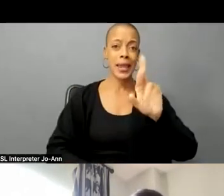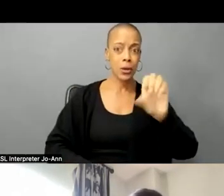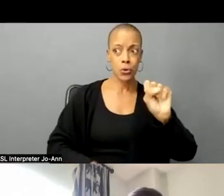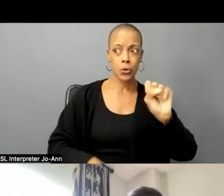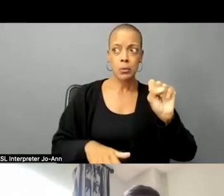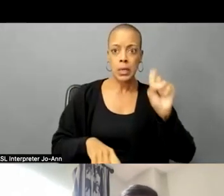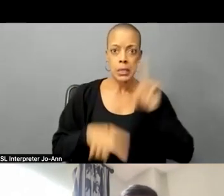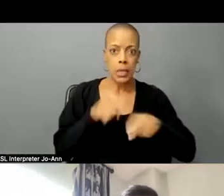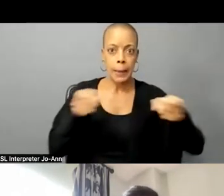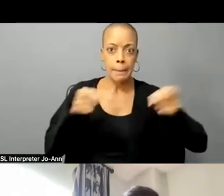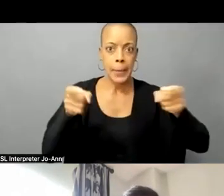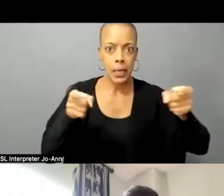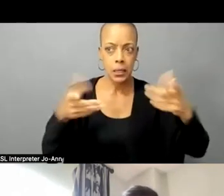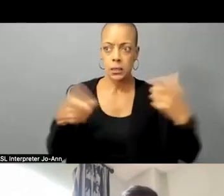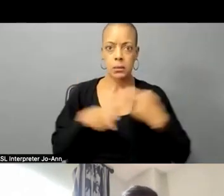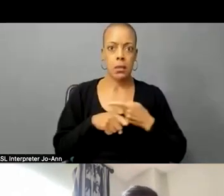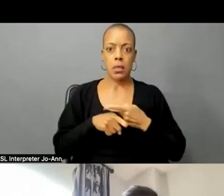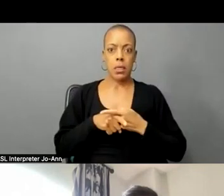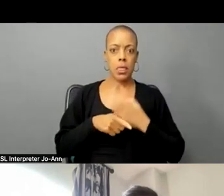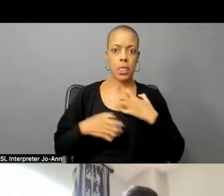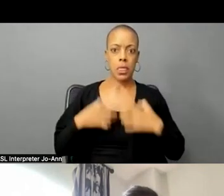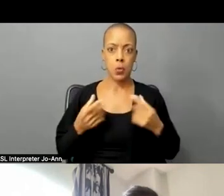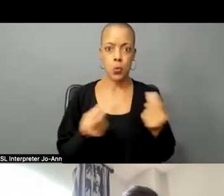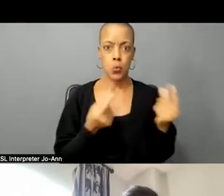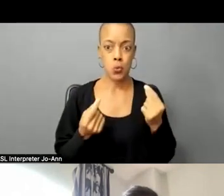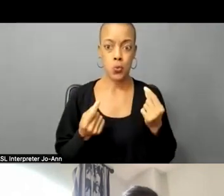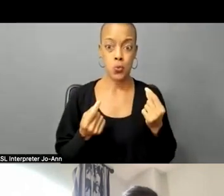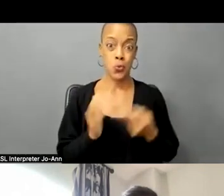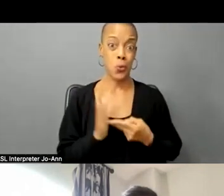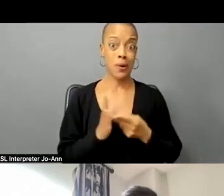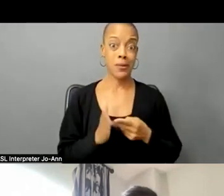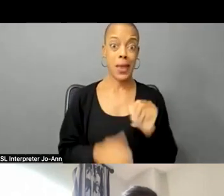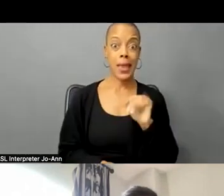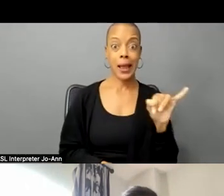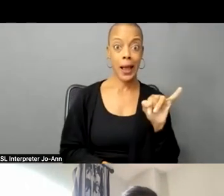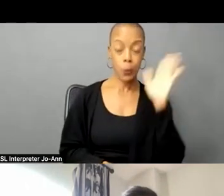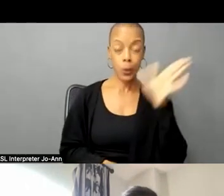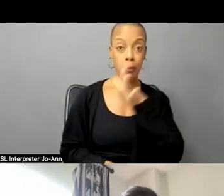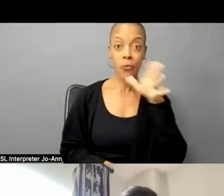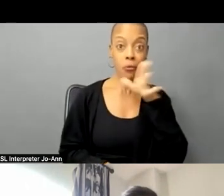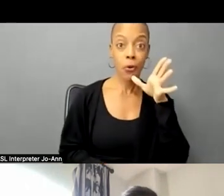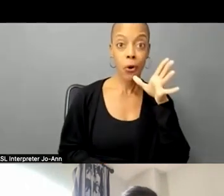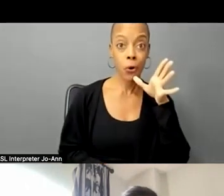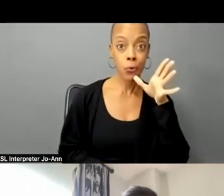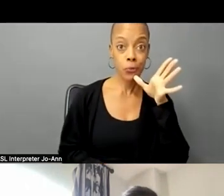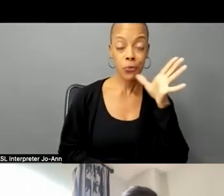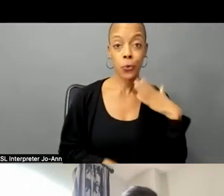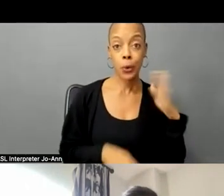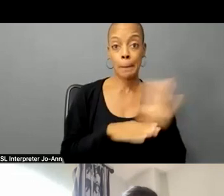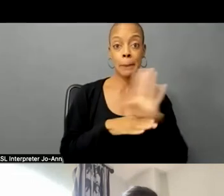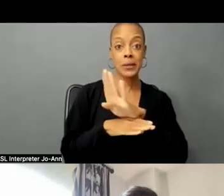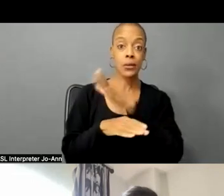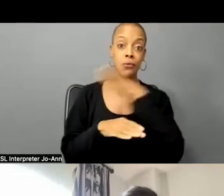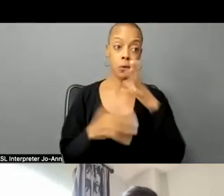So we're at a point where, like, realistically, AI is going to be farming for our commercial farmers, you know.